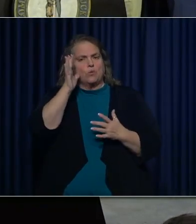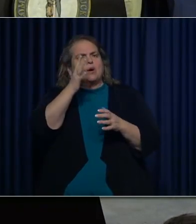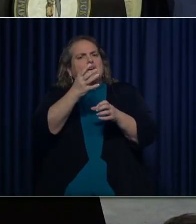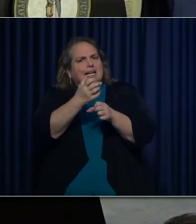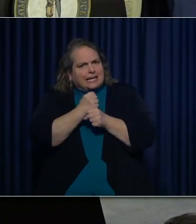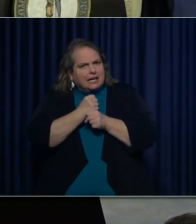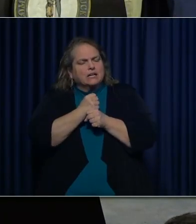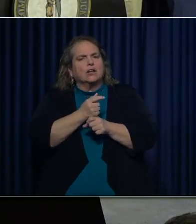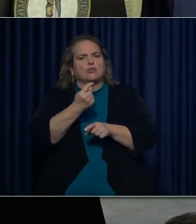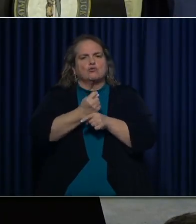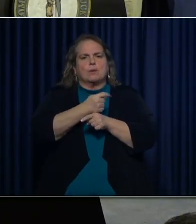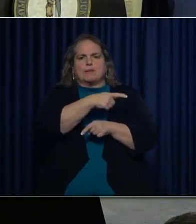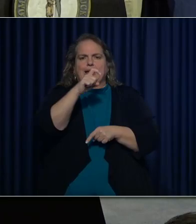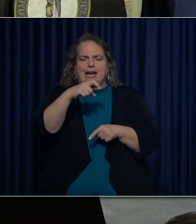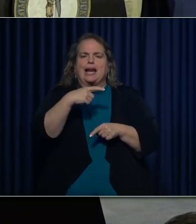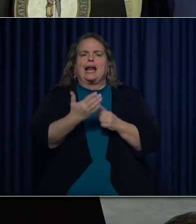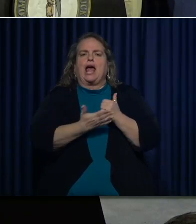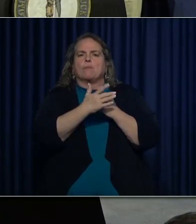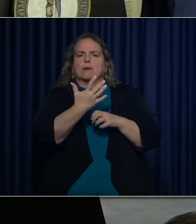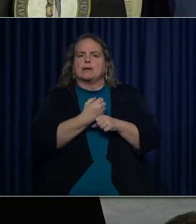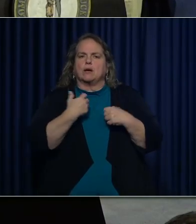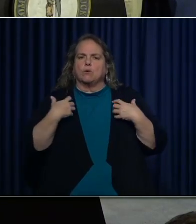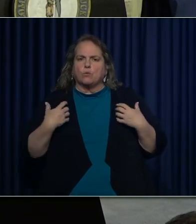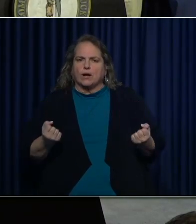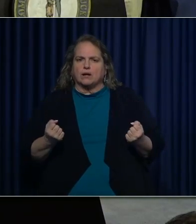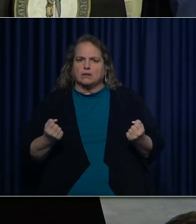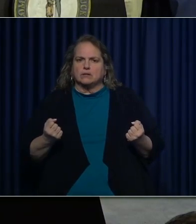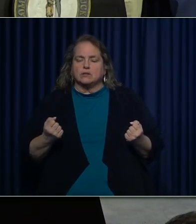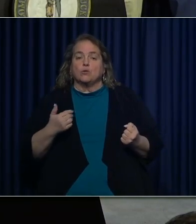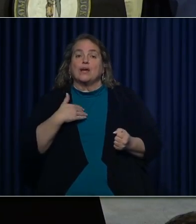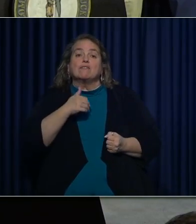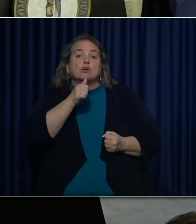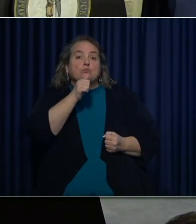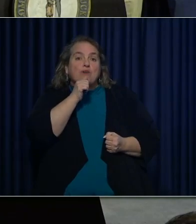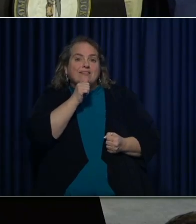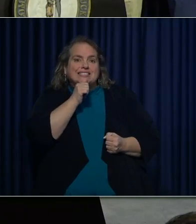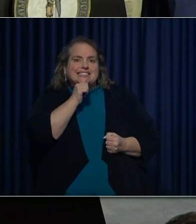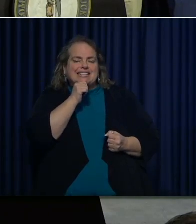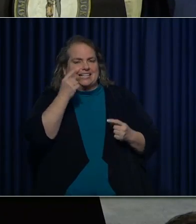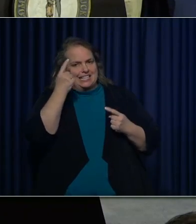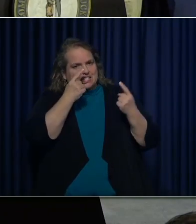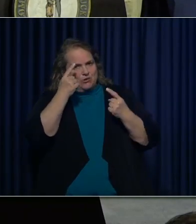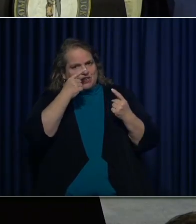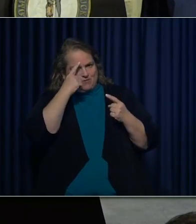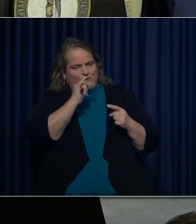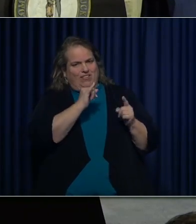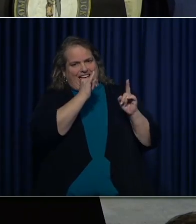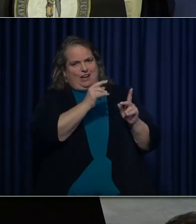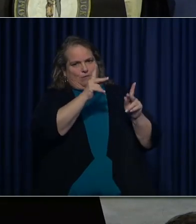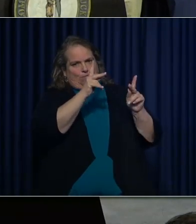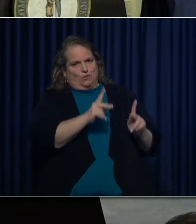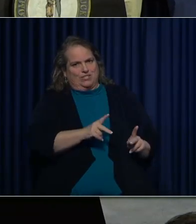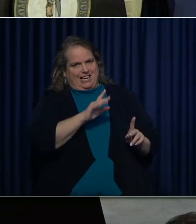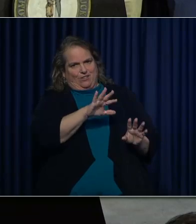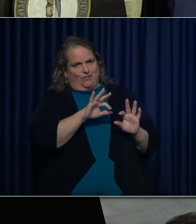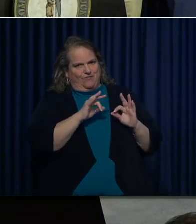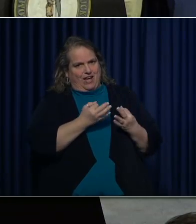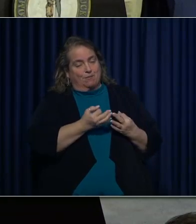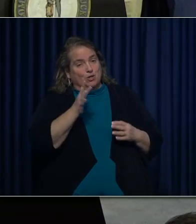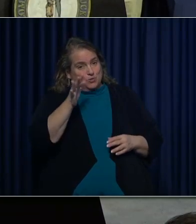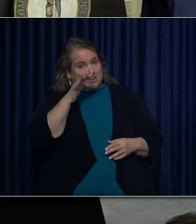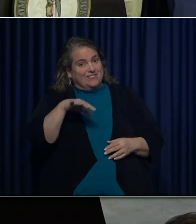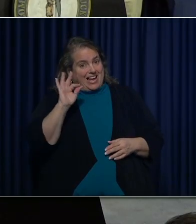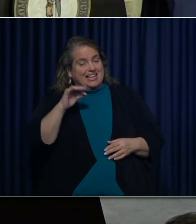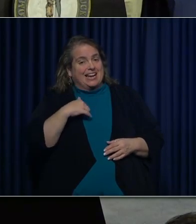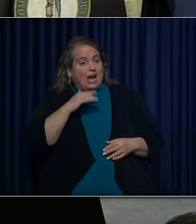we're going to help them get well. And so we have privacy considerations for the individual patient and their families. So you will find that I am